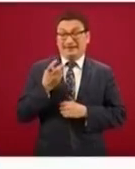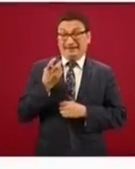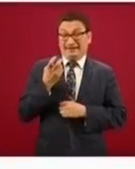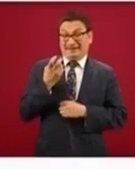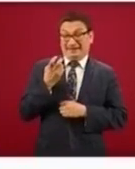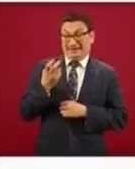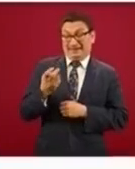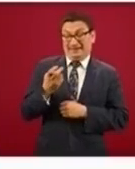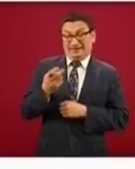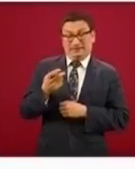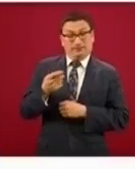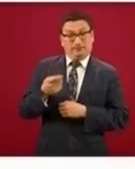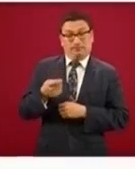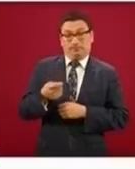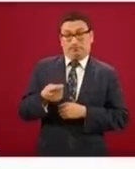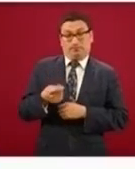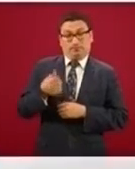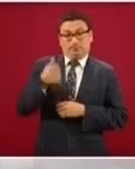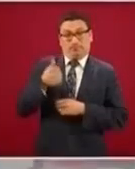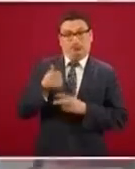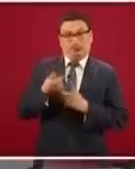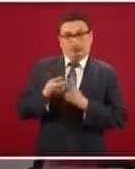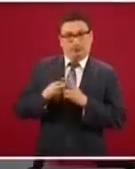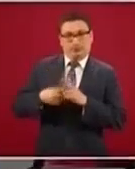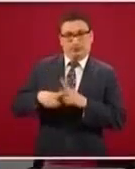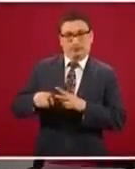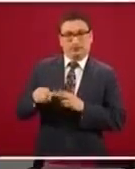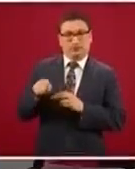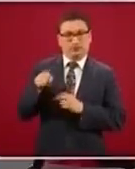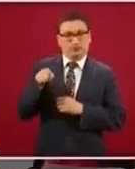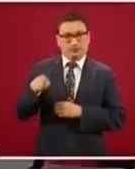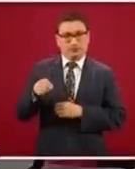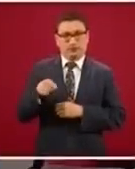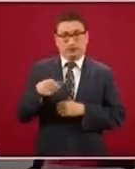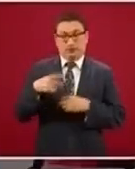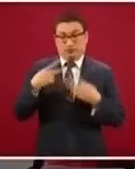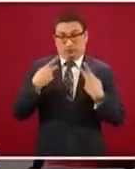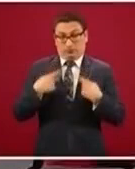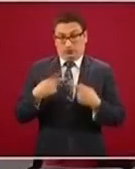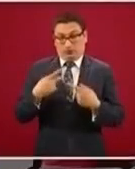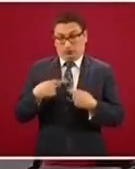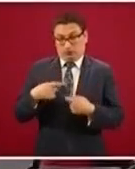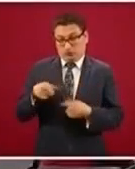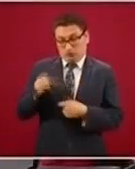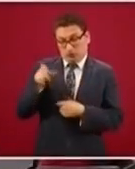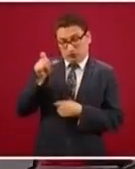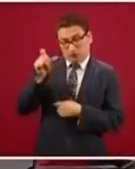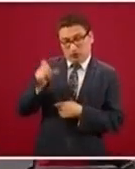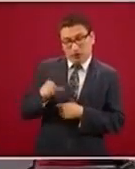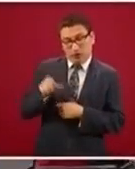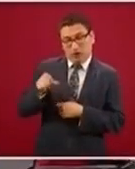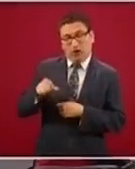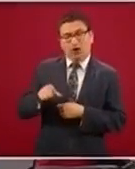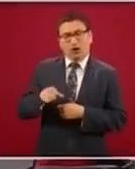in isolation. One of the men had contact with someone who traveled to the northern Italian region where there is an outbreak.